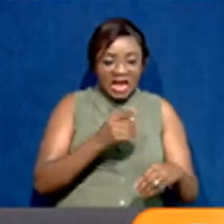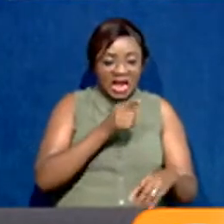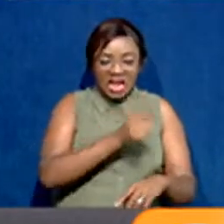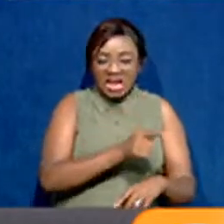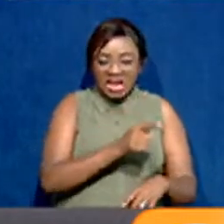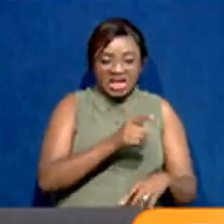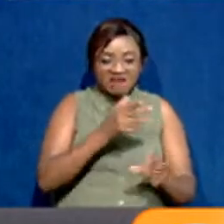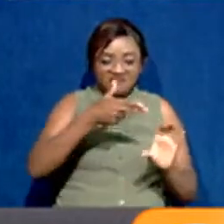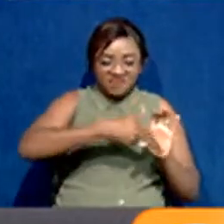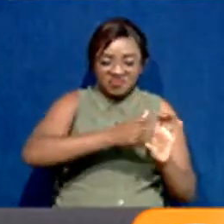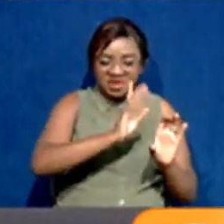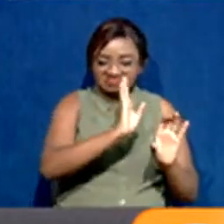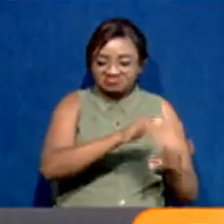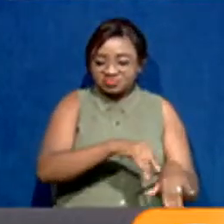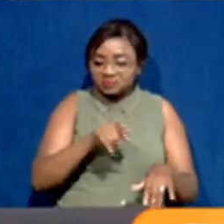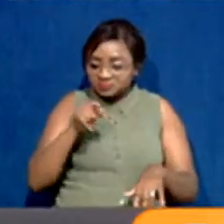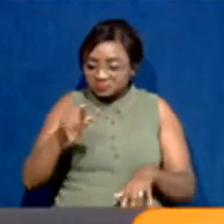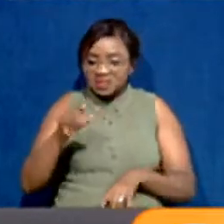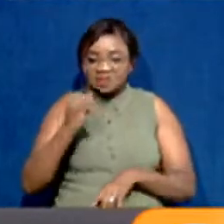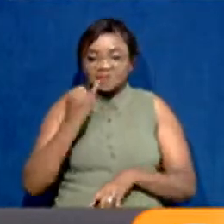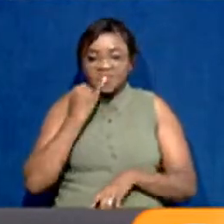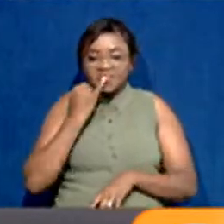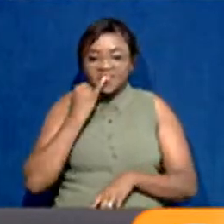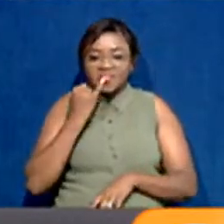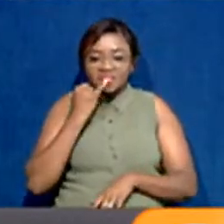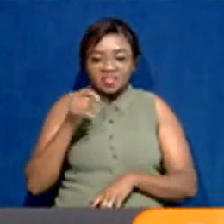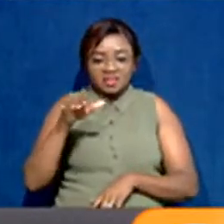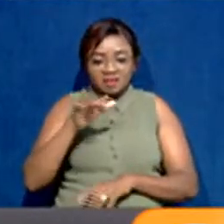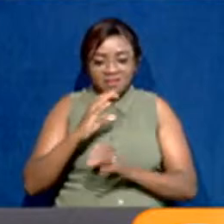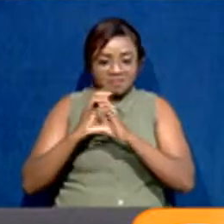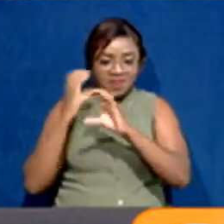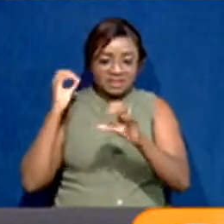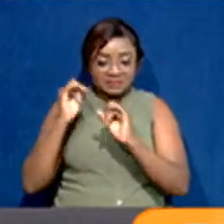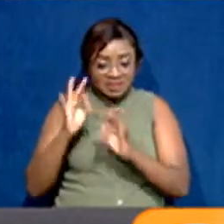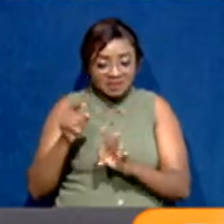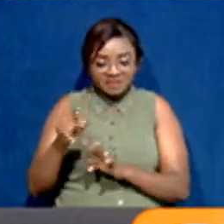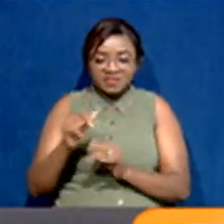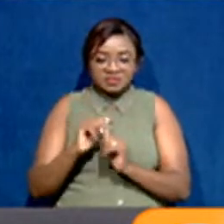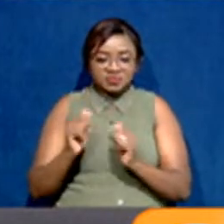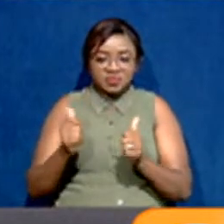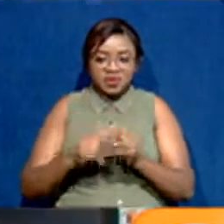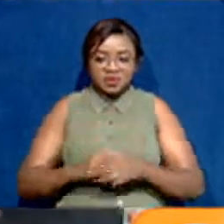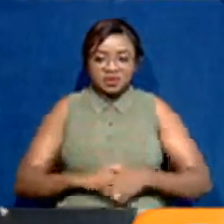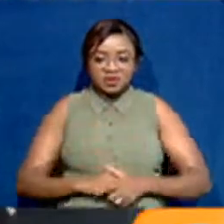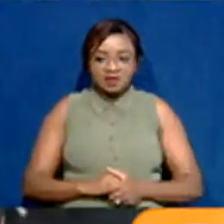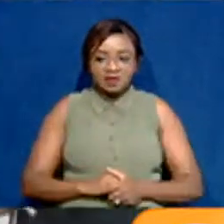e-buses should the operating environment be more conducive for them. Listen in.